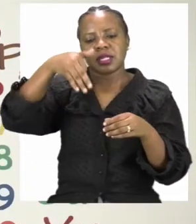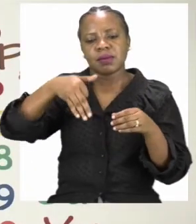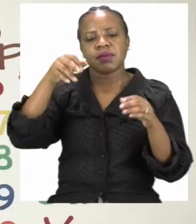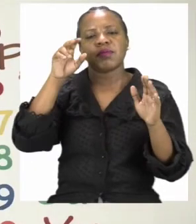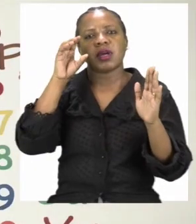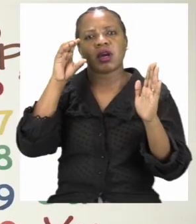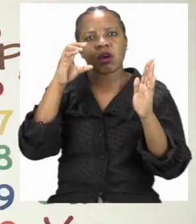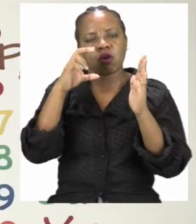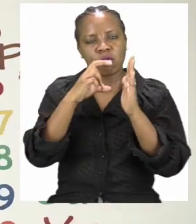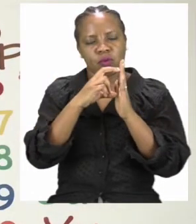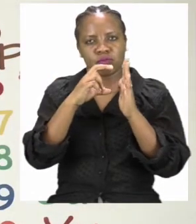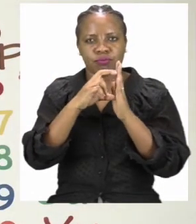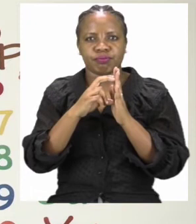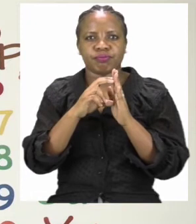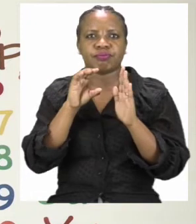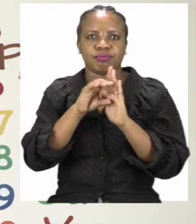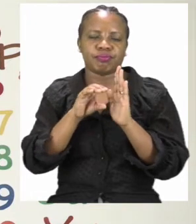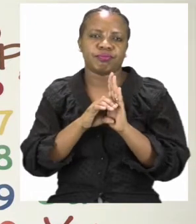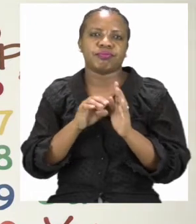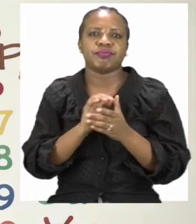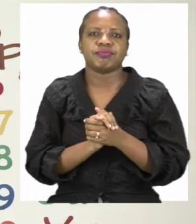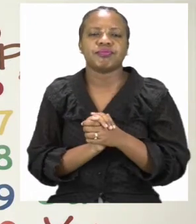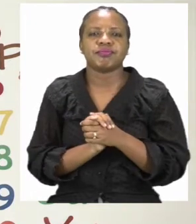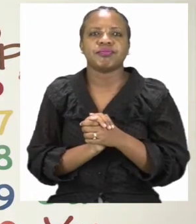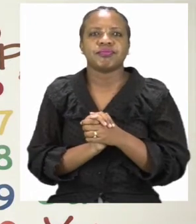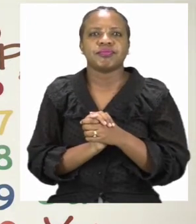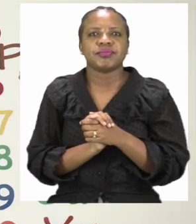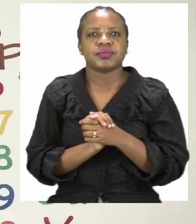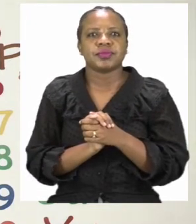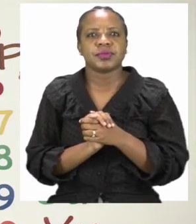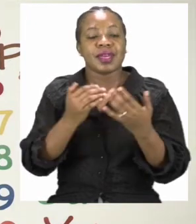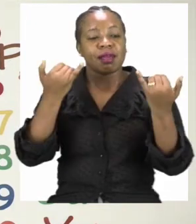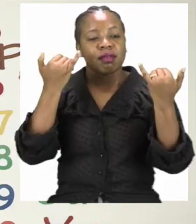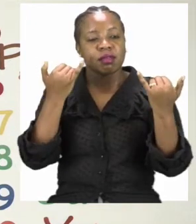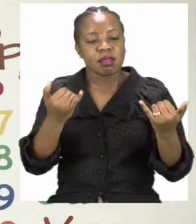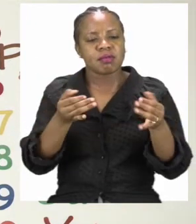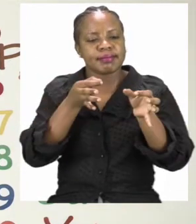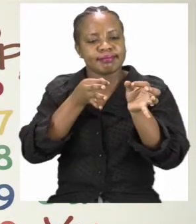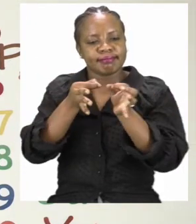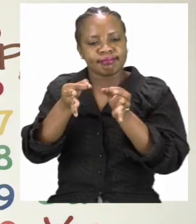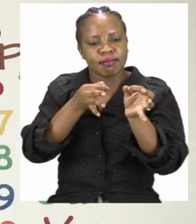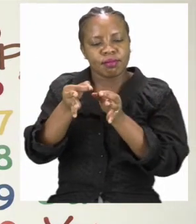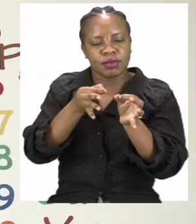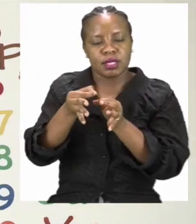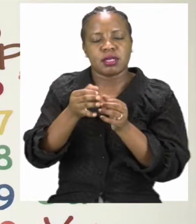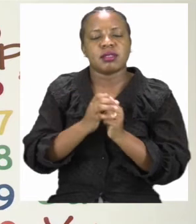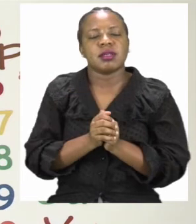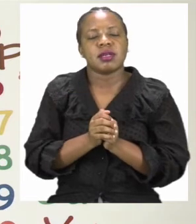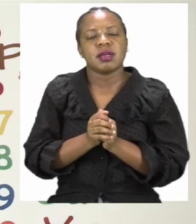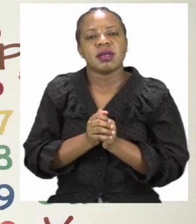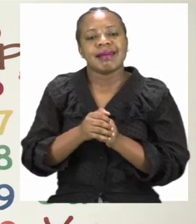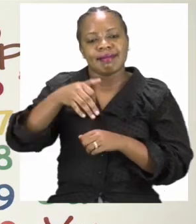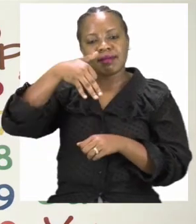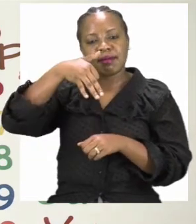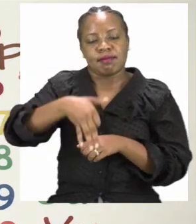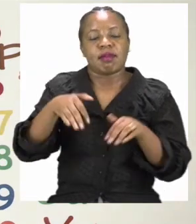and how it is set up. Now it's very clear that each thing on the coat of arms